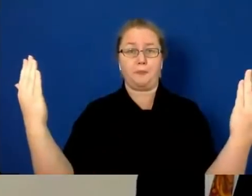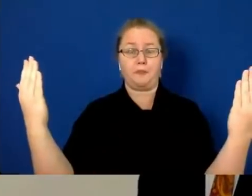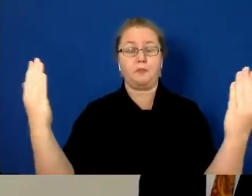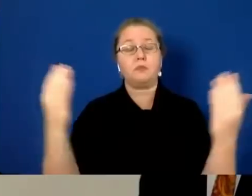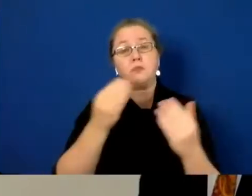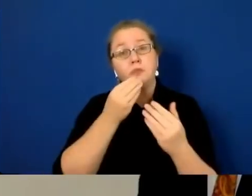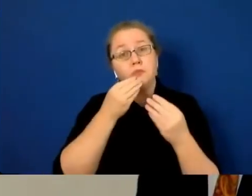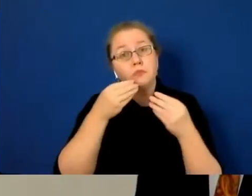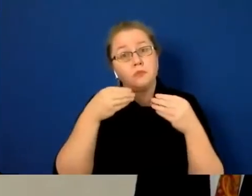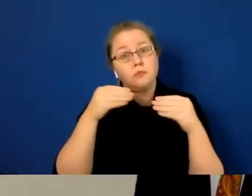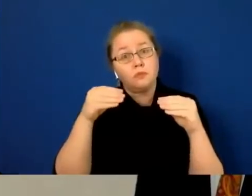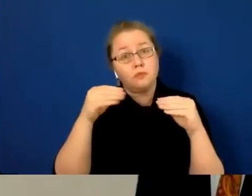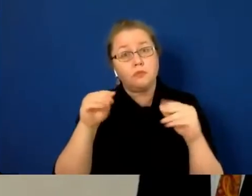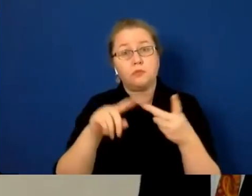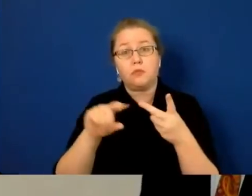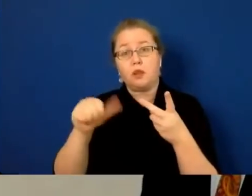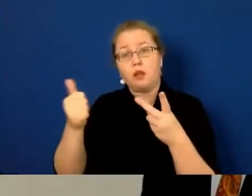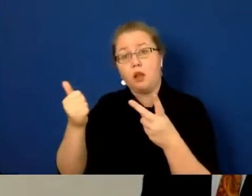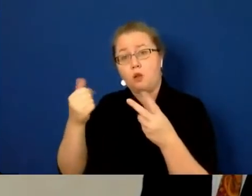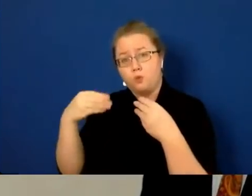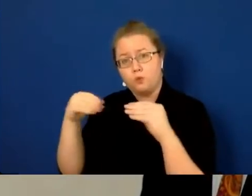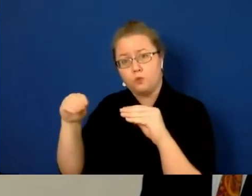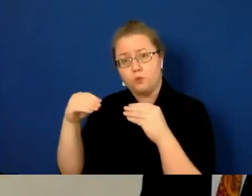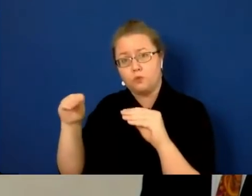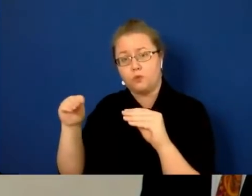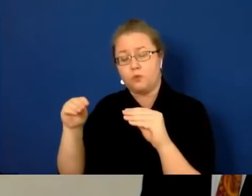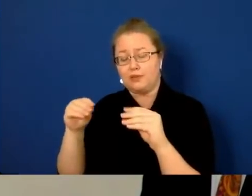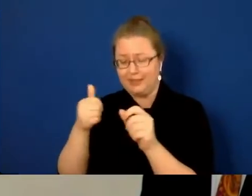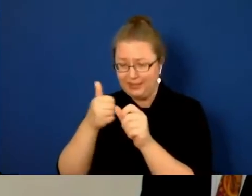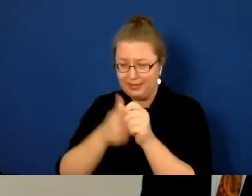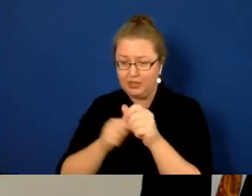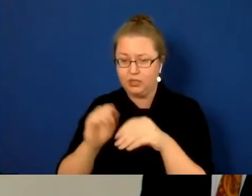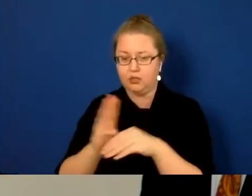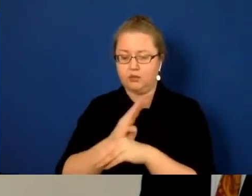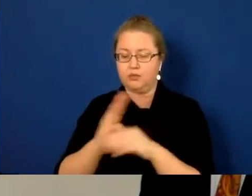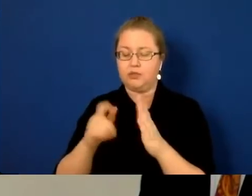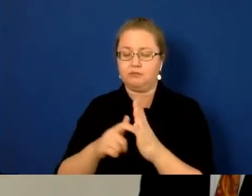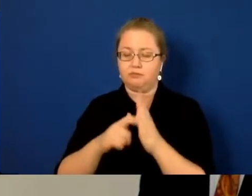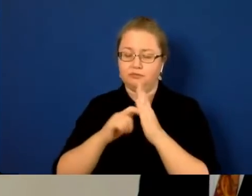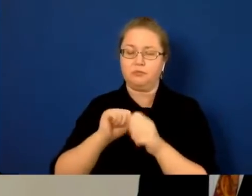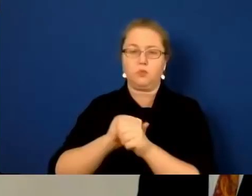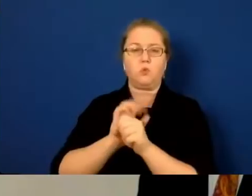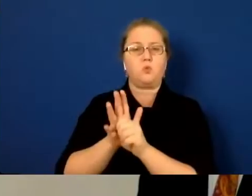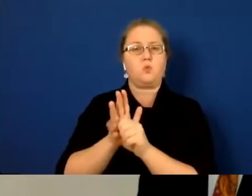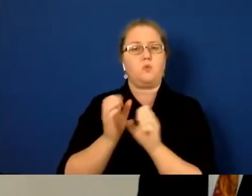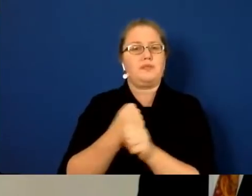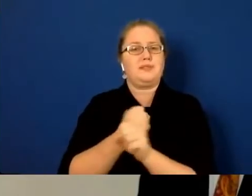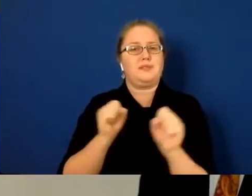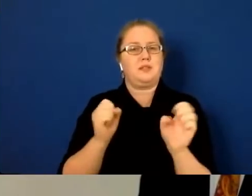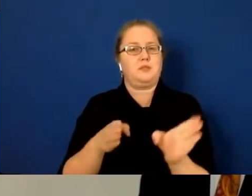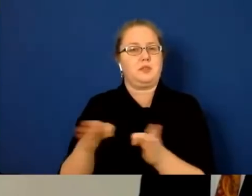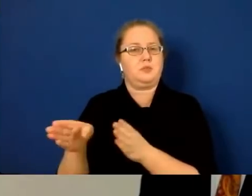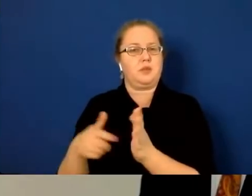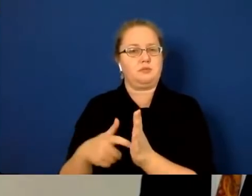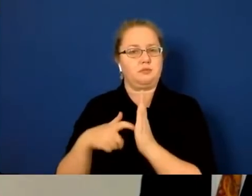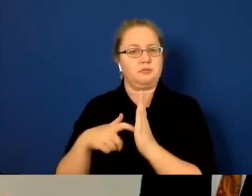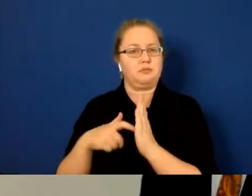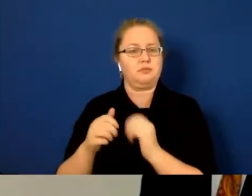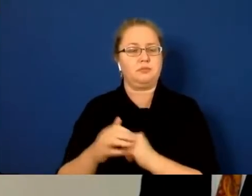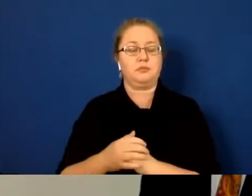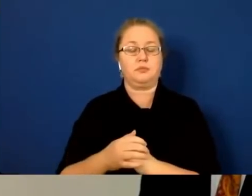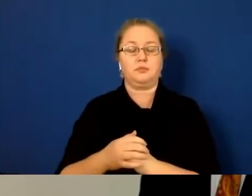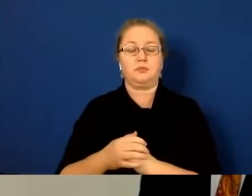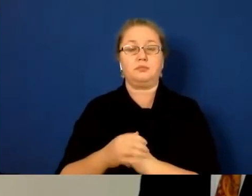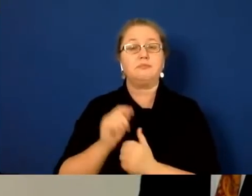a grocery store, making sure that we're not stopping and talking closely to somebody, wearing a mask. Those are